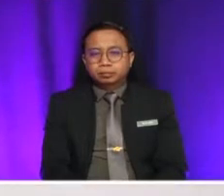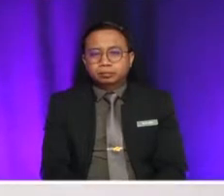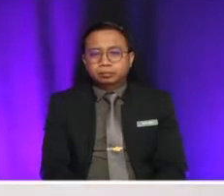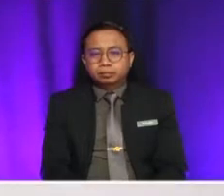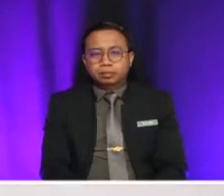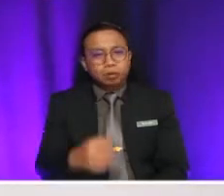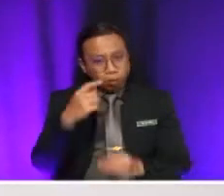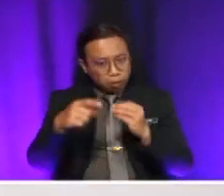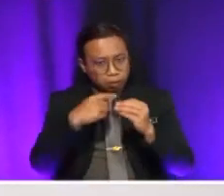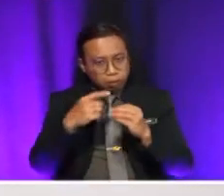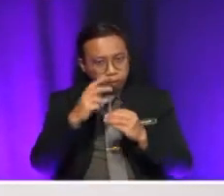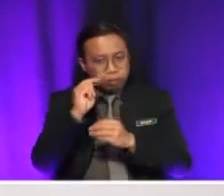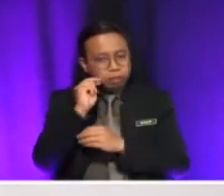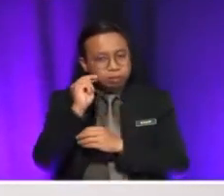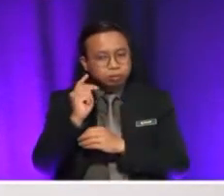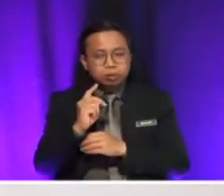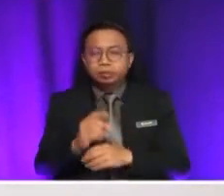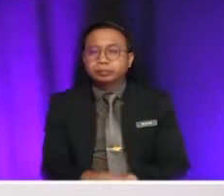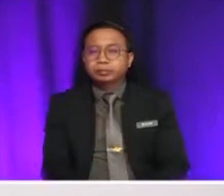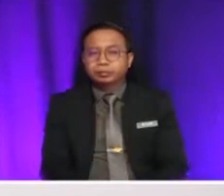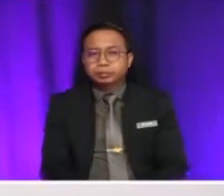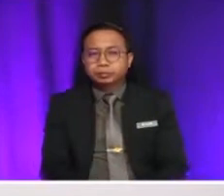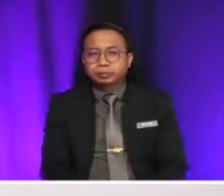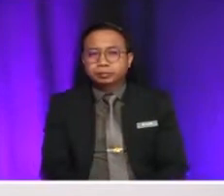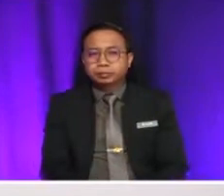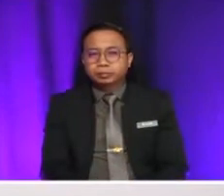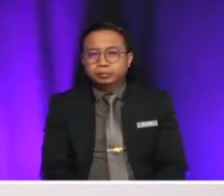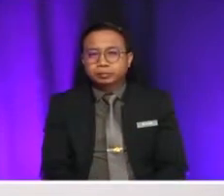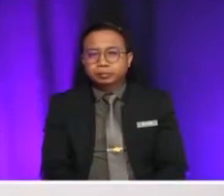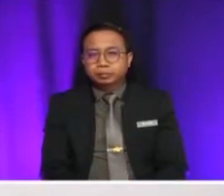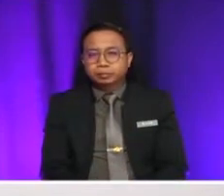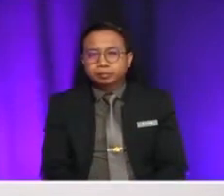Okay, what about Nazura? Yeah, Nazura looks like she has something to say.